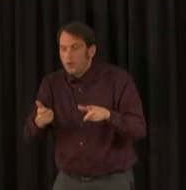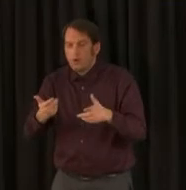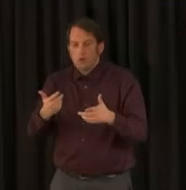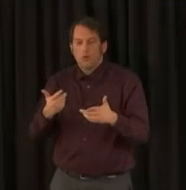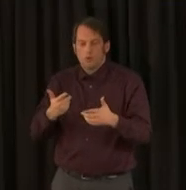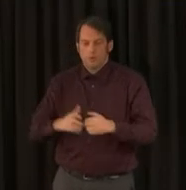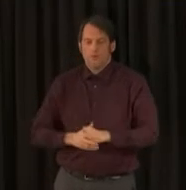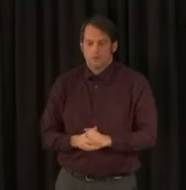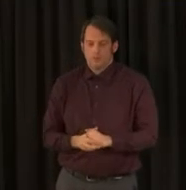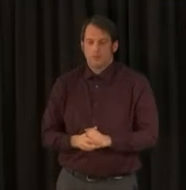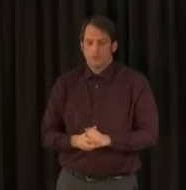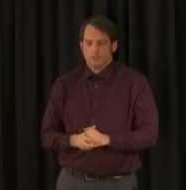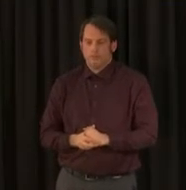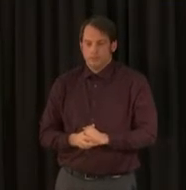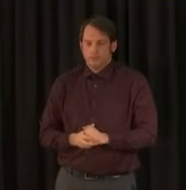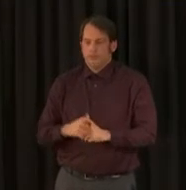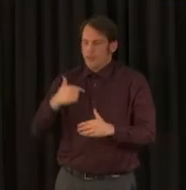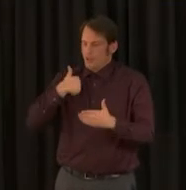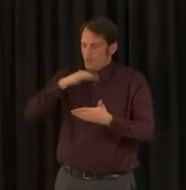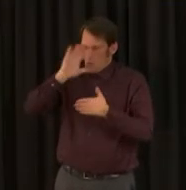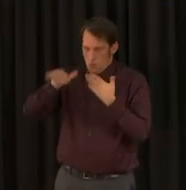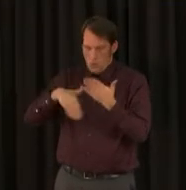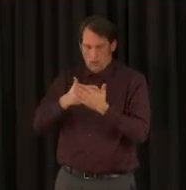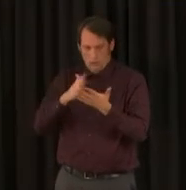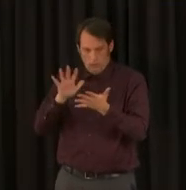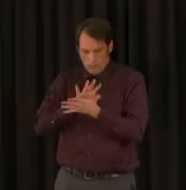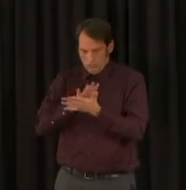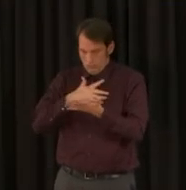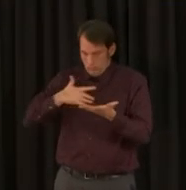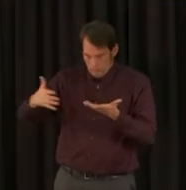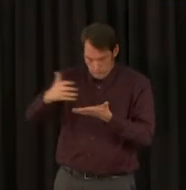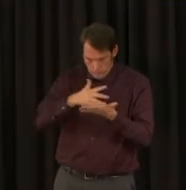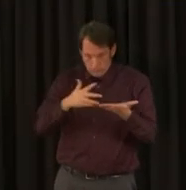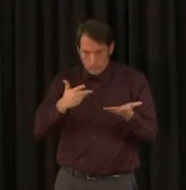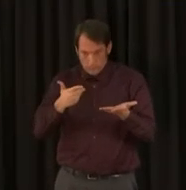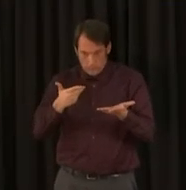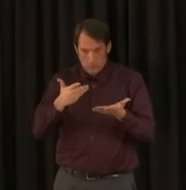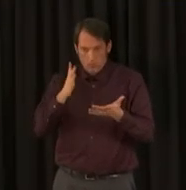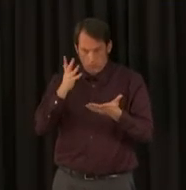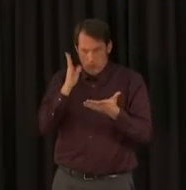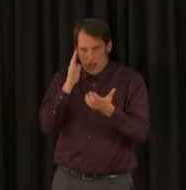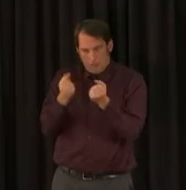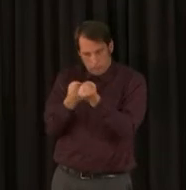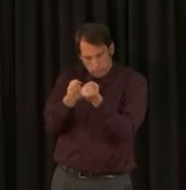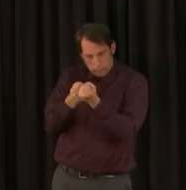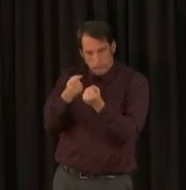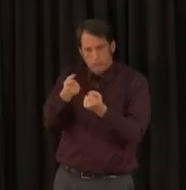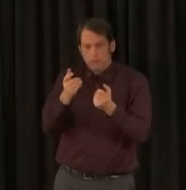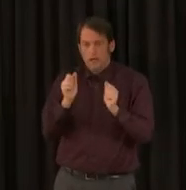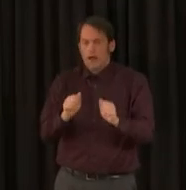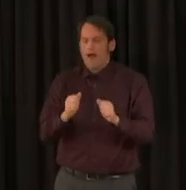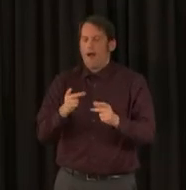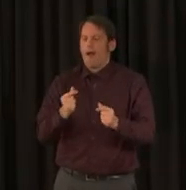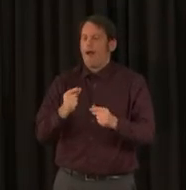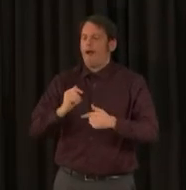they have pretty much all the documentation that they're going to need anyways, probably a quicker process. So we try to touch on these things early on,